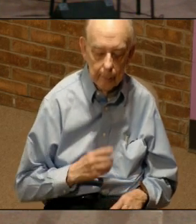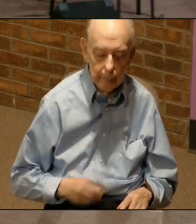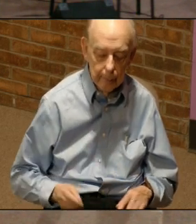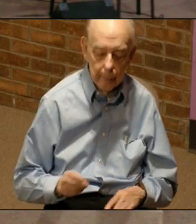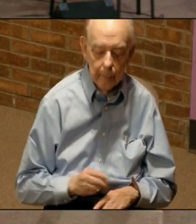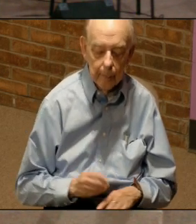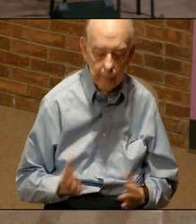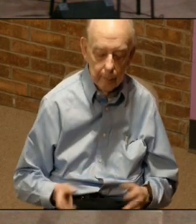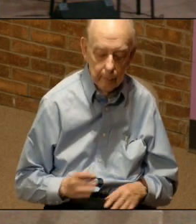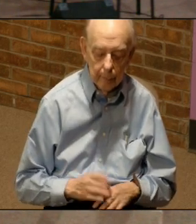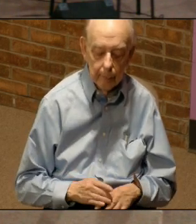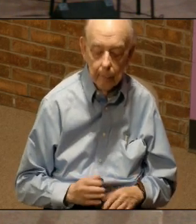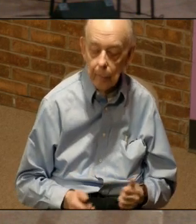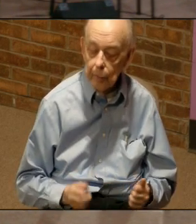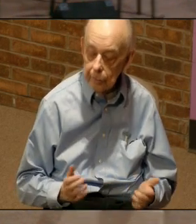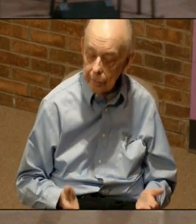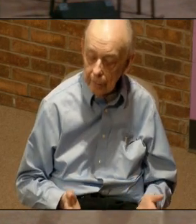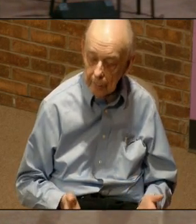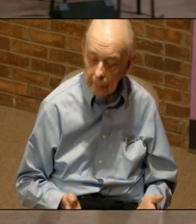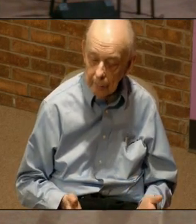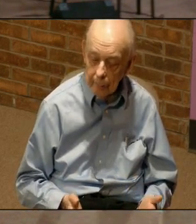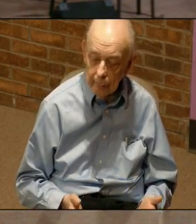on earth, which was